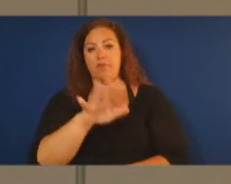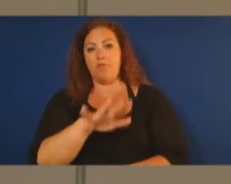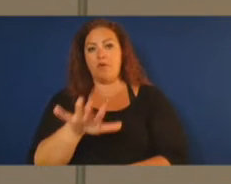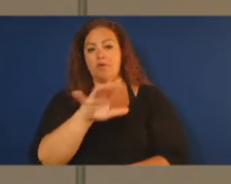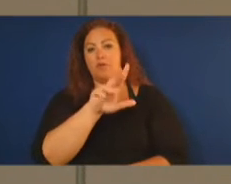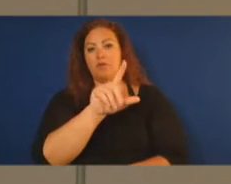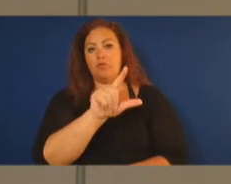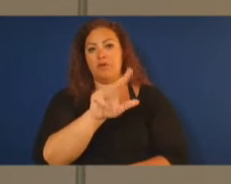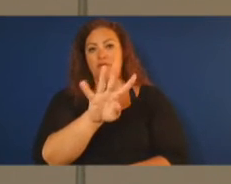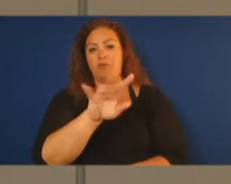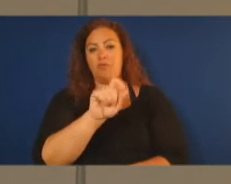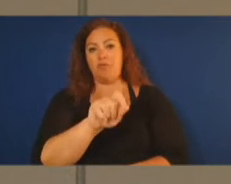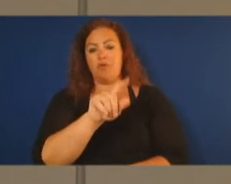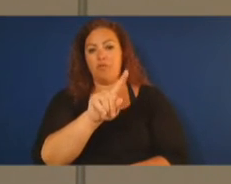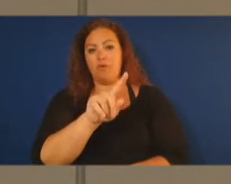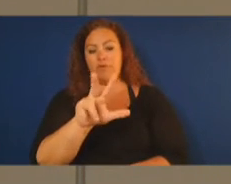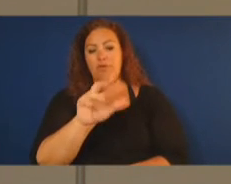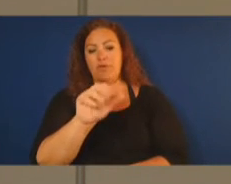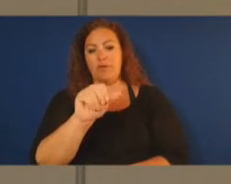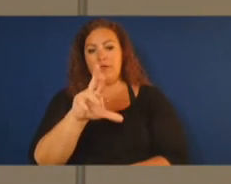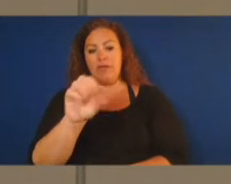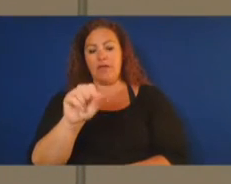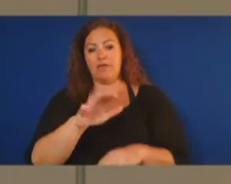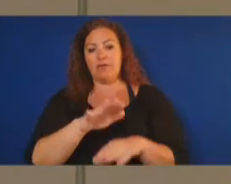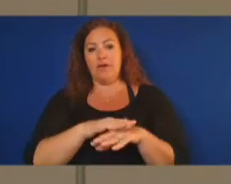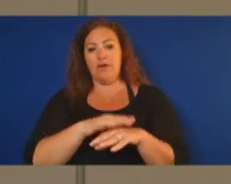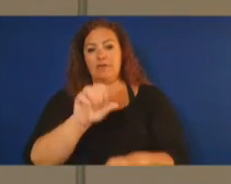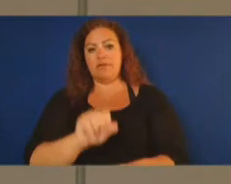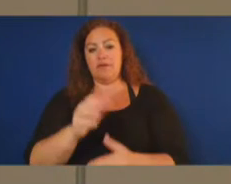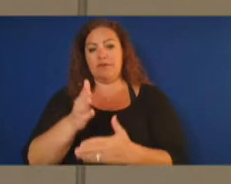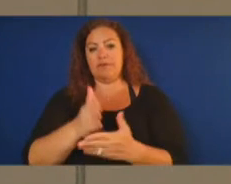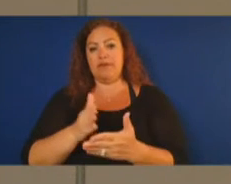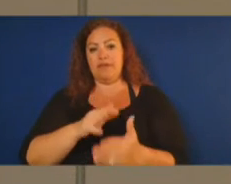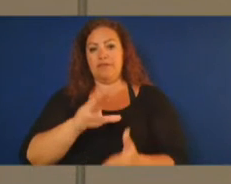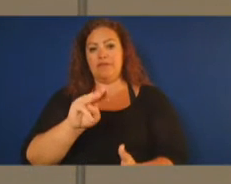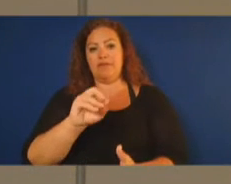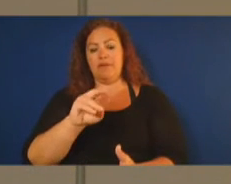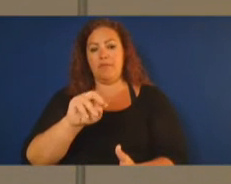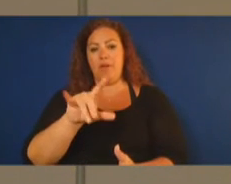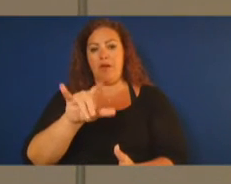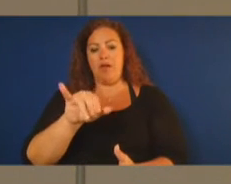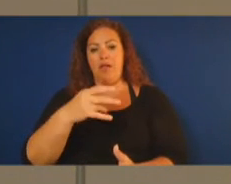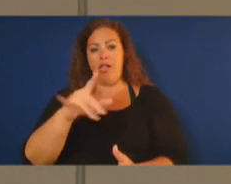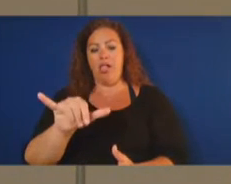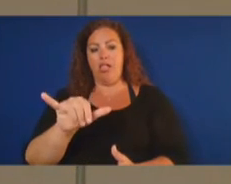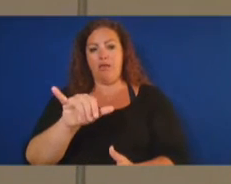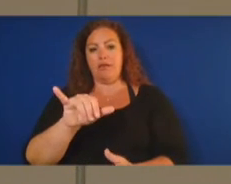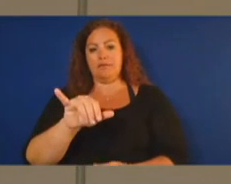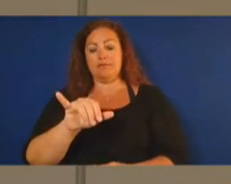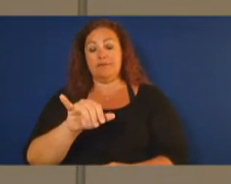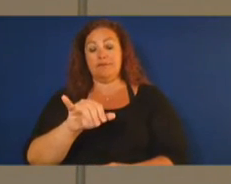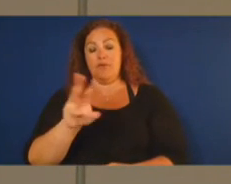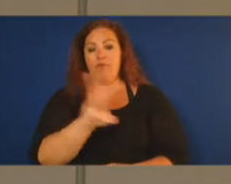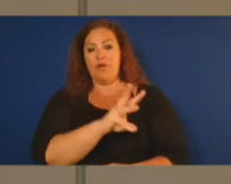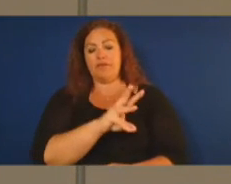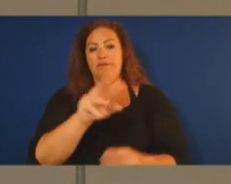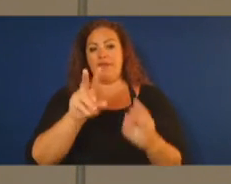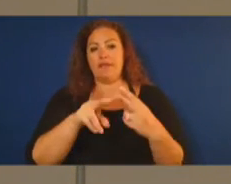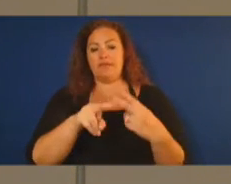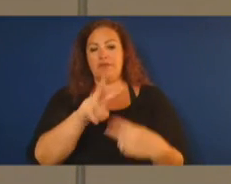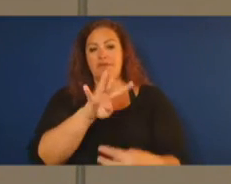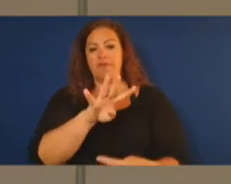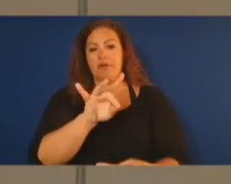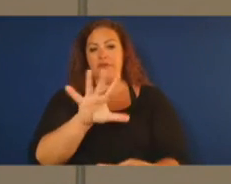2022-23 Acres located along the south side of Mount Holly Road in the east side of Creston Circle West of Interstate 485 in